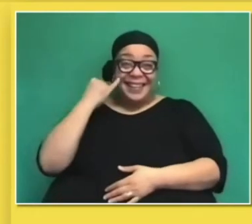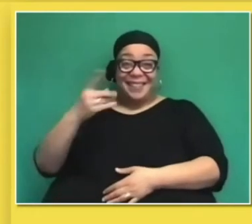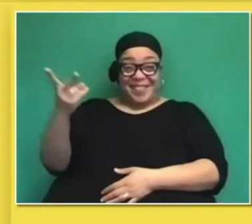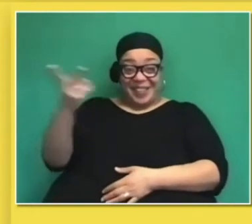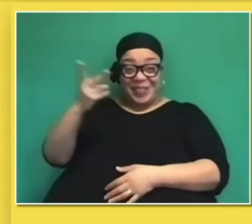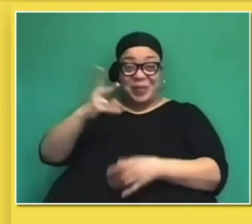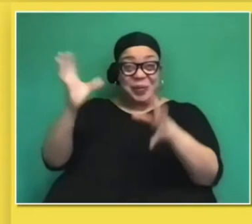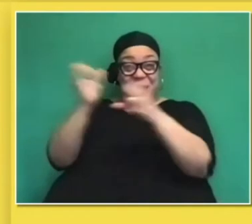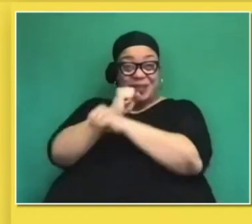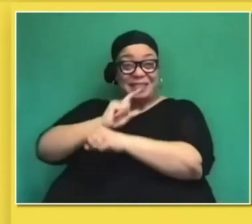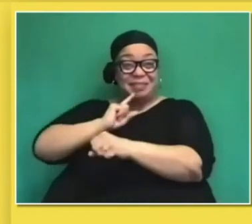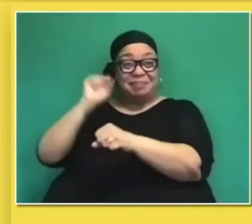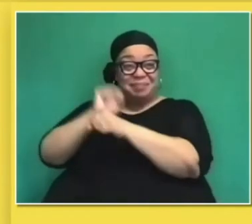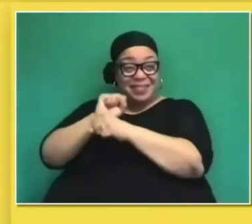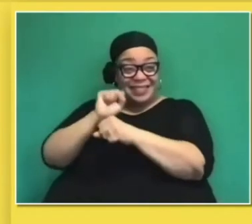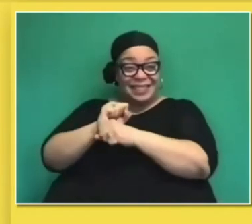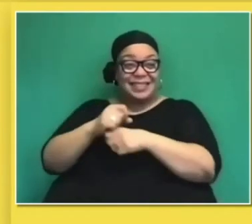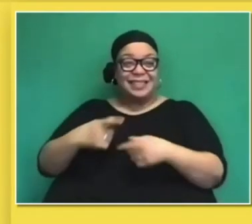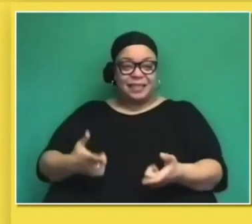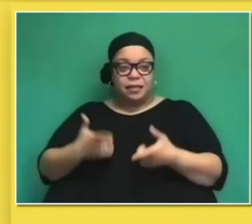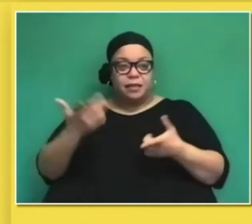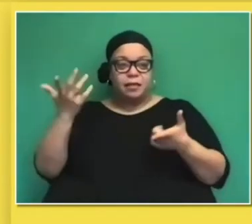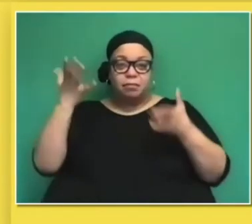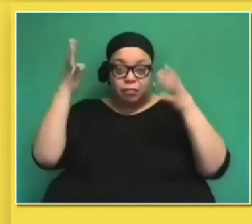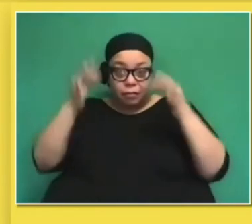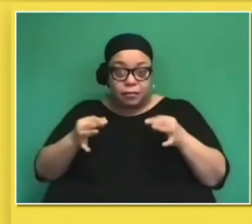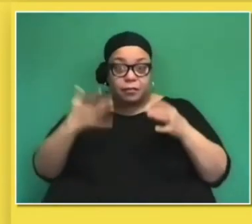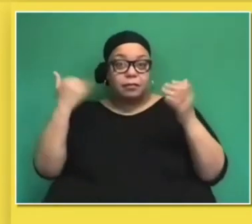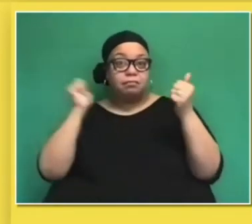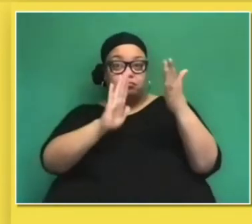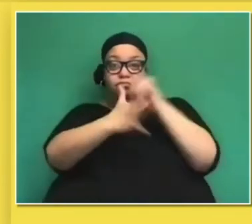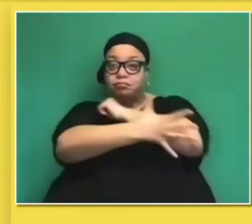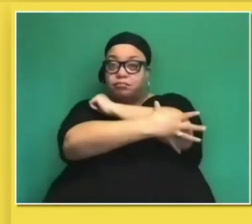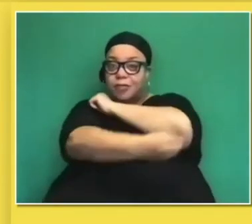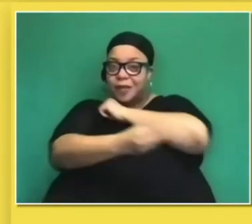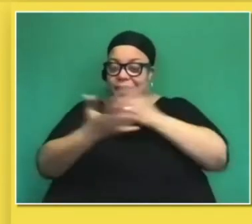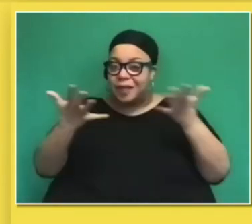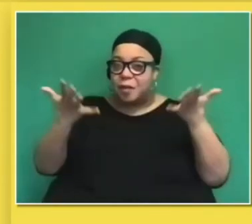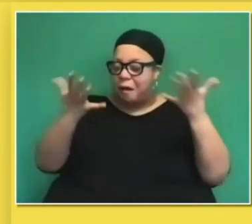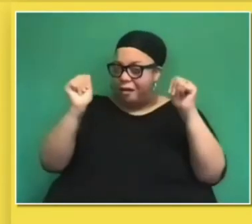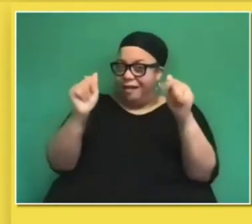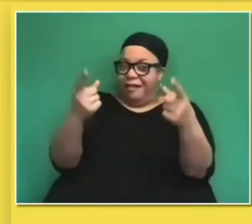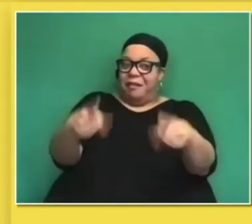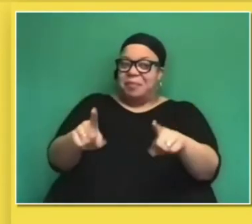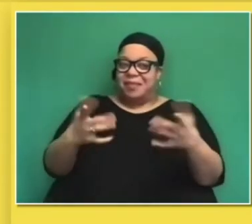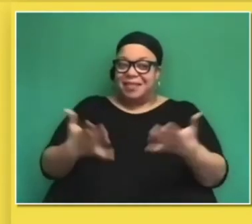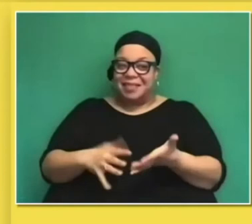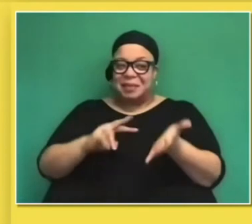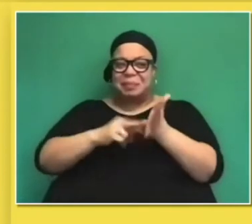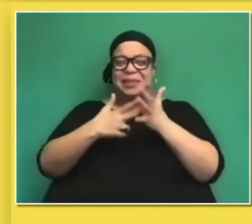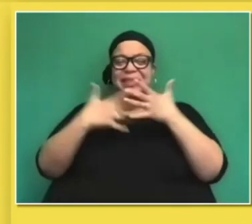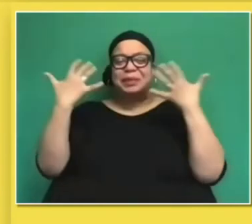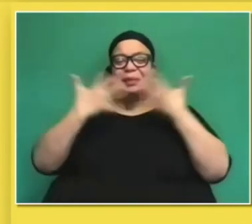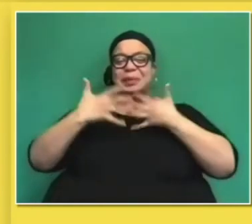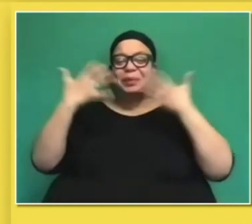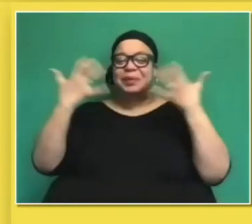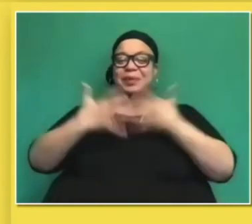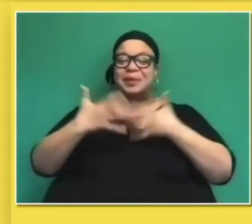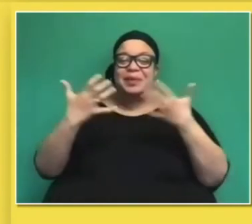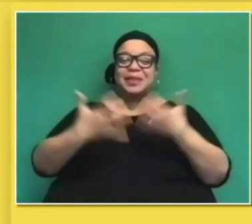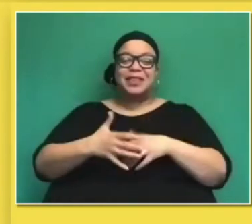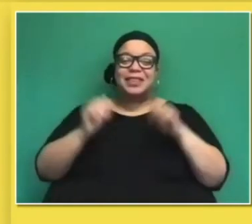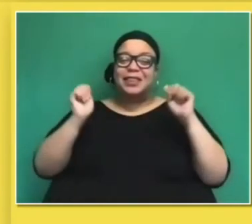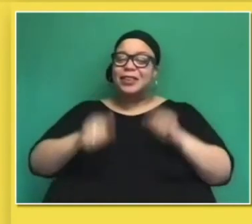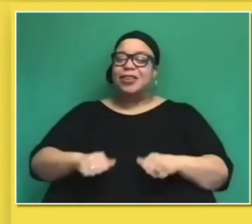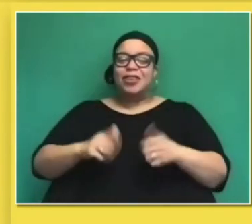poverty and the moral jubilee budget and to tap into the